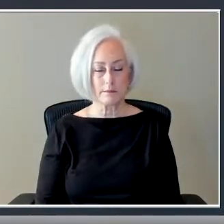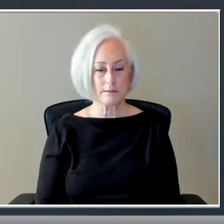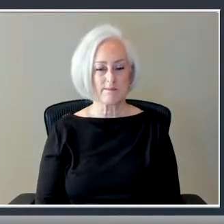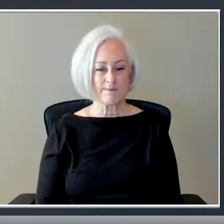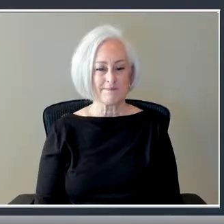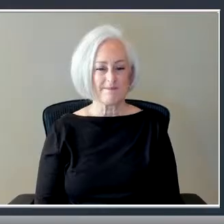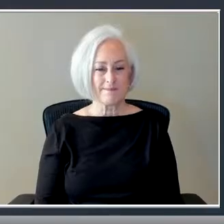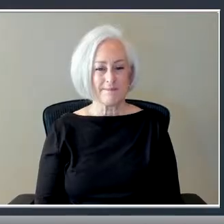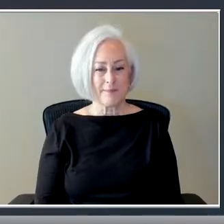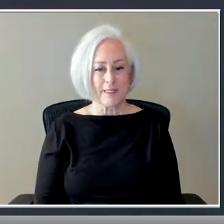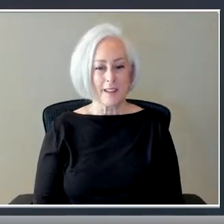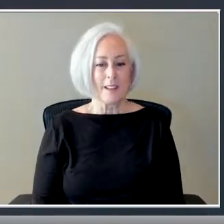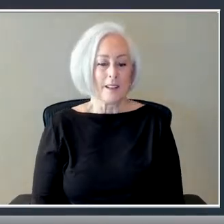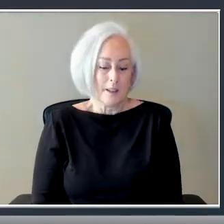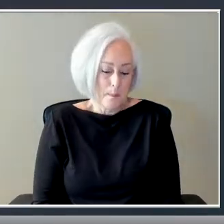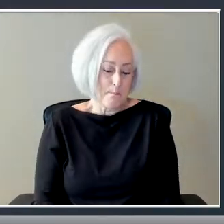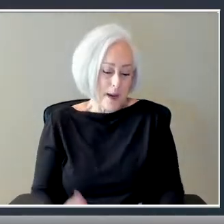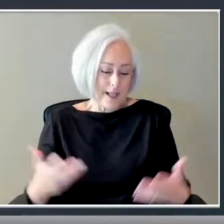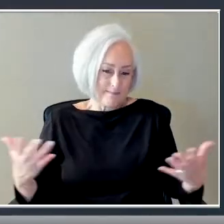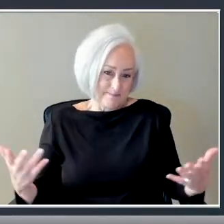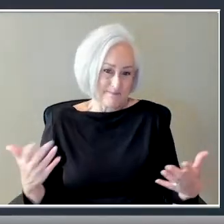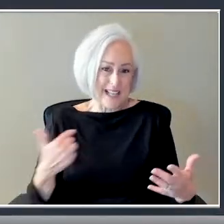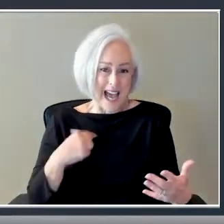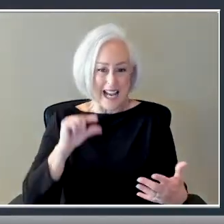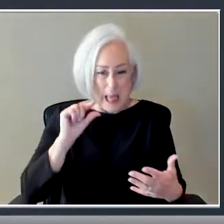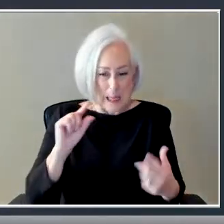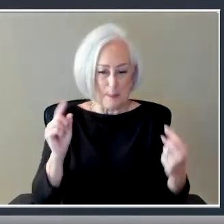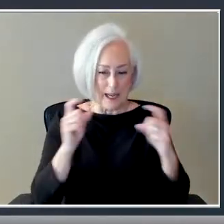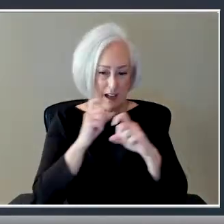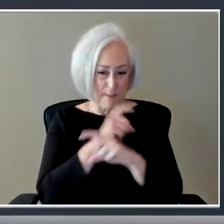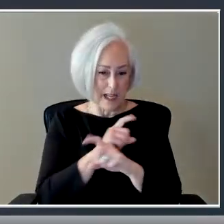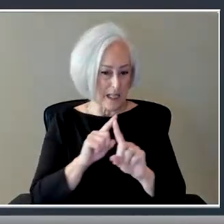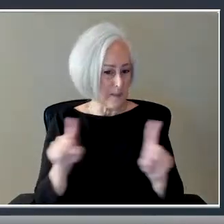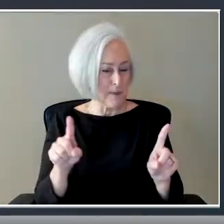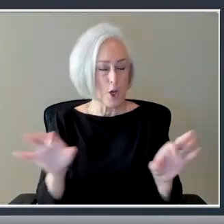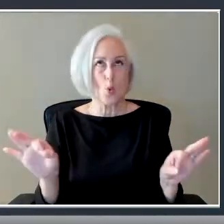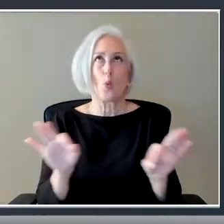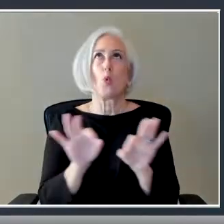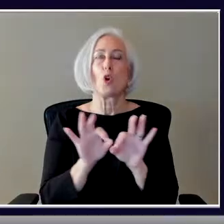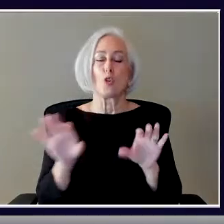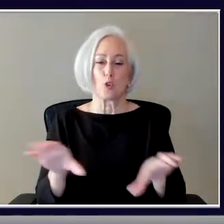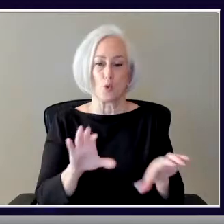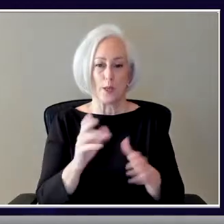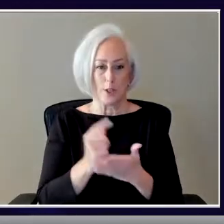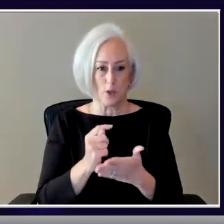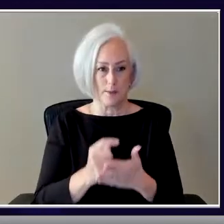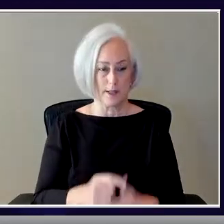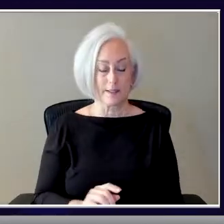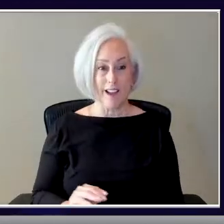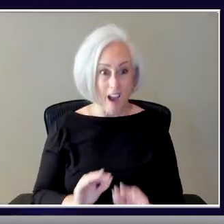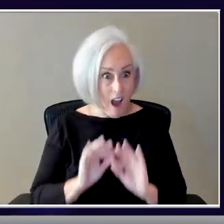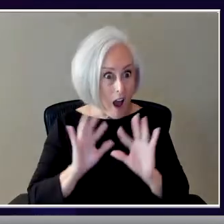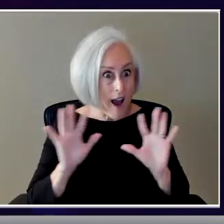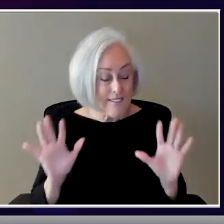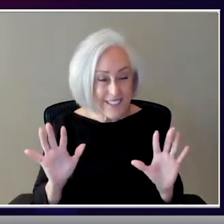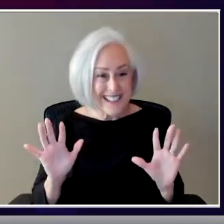but it had its little complications for that, but it was totally worth it. Obviously, when it comes to this sweet little baby,